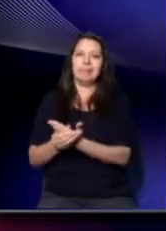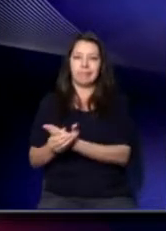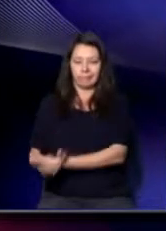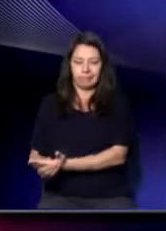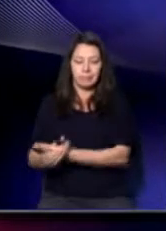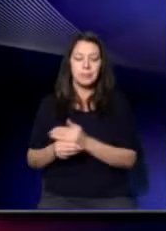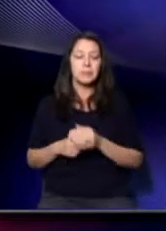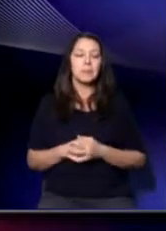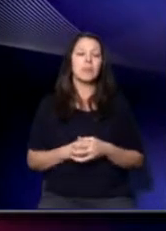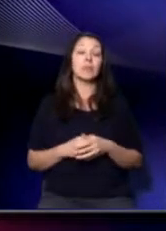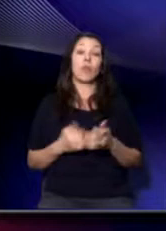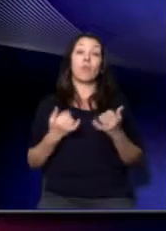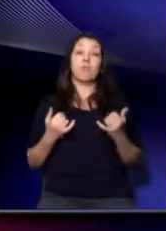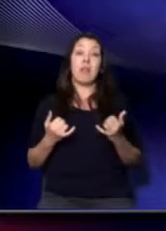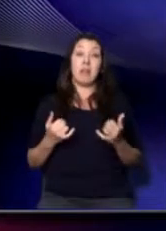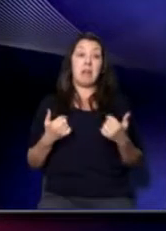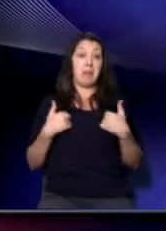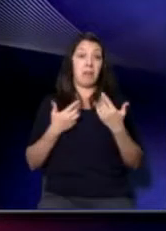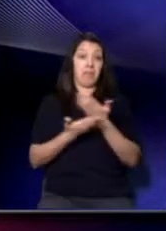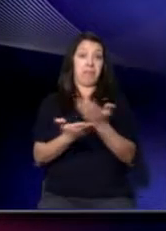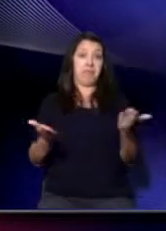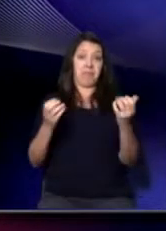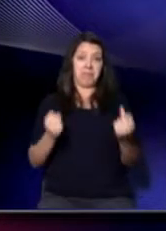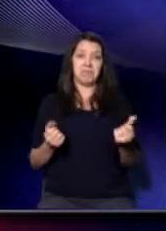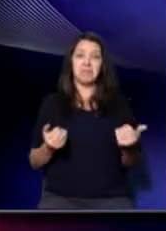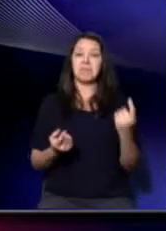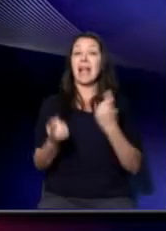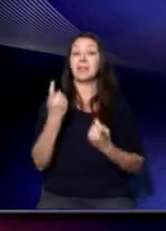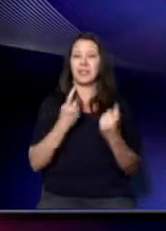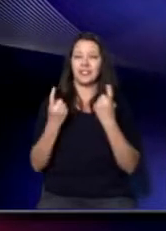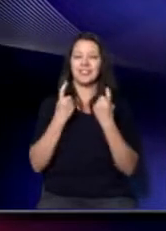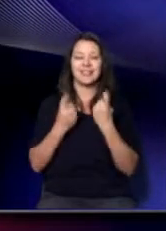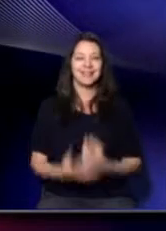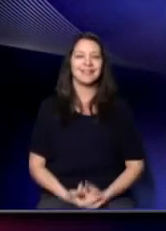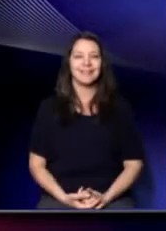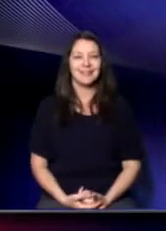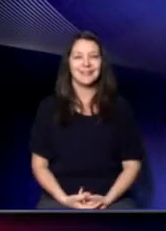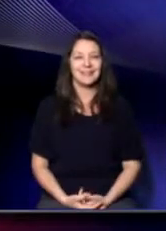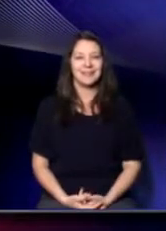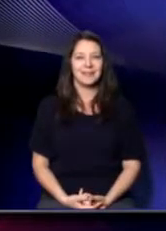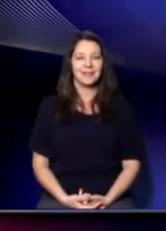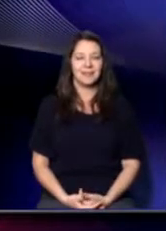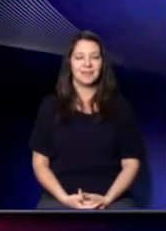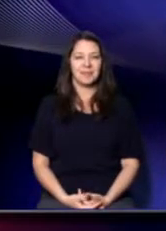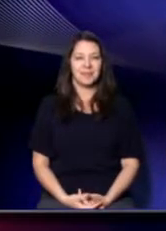At this time, I'd like to make myself available for any questions that you may have.